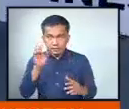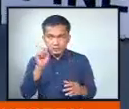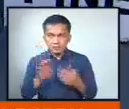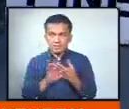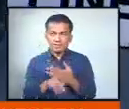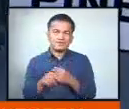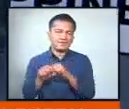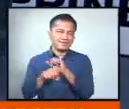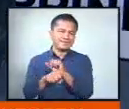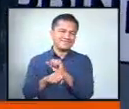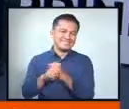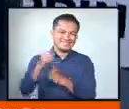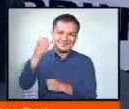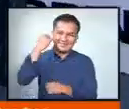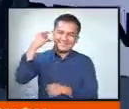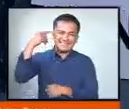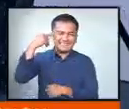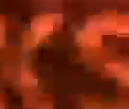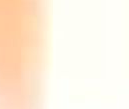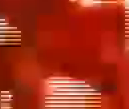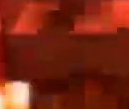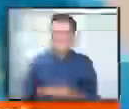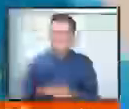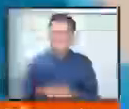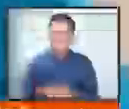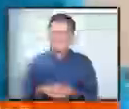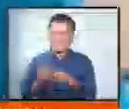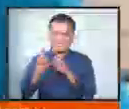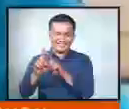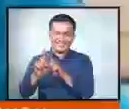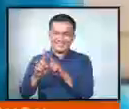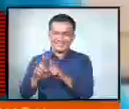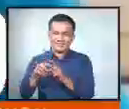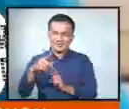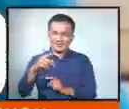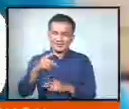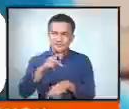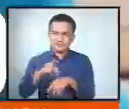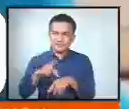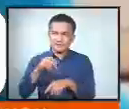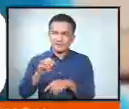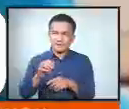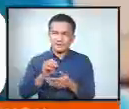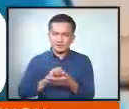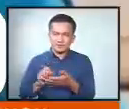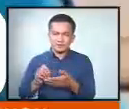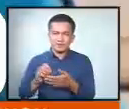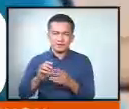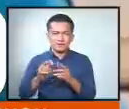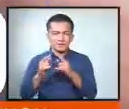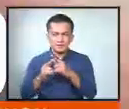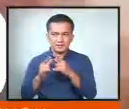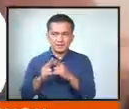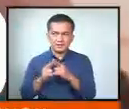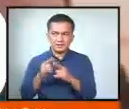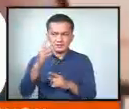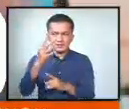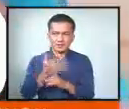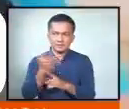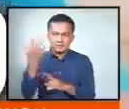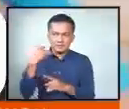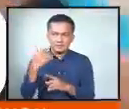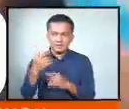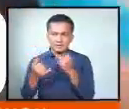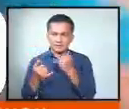well if trabajan oxygen paradius man versus our ongoing sauce pop songwriting boot camp among banana rocker and